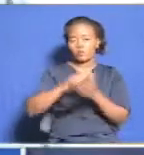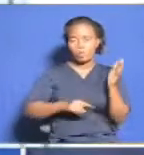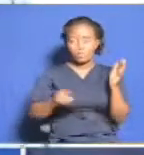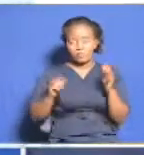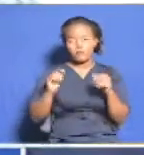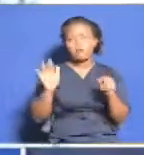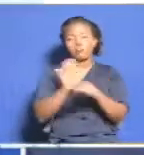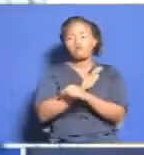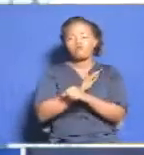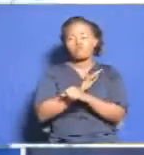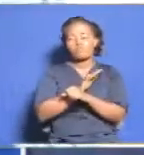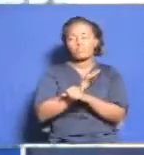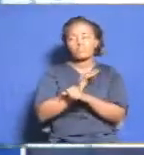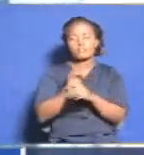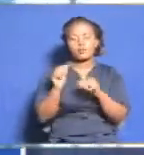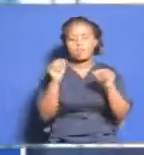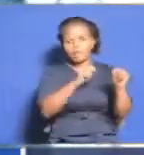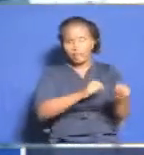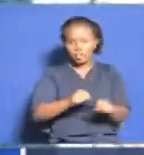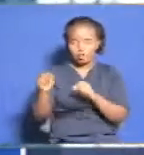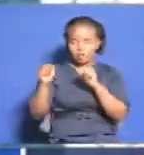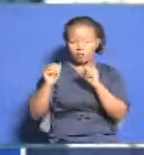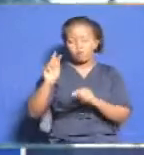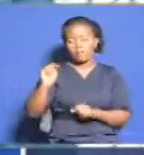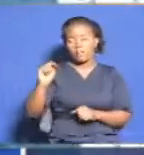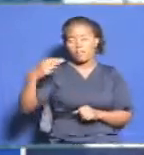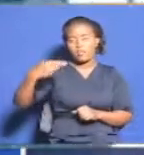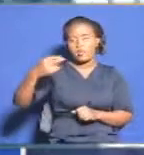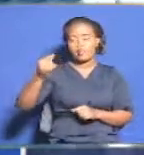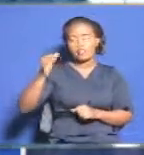overhaul and restructuring of NHIF as